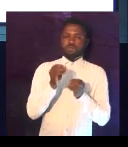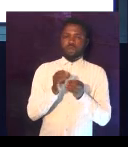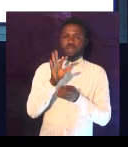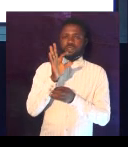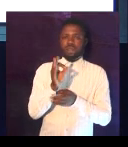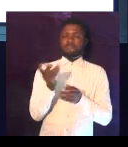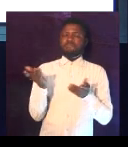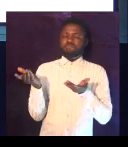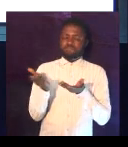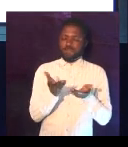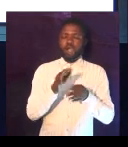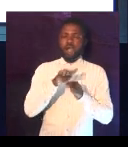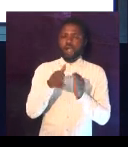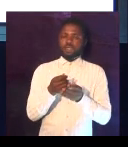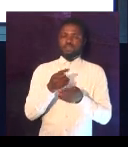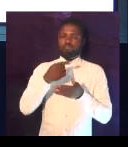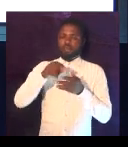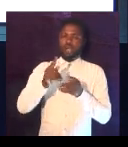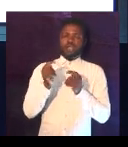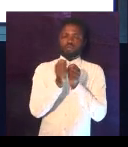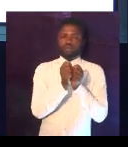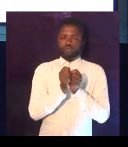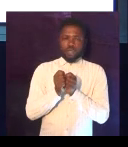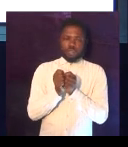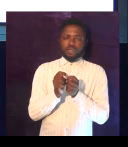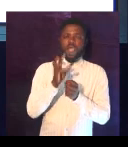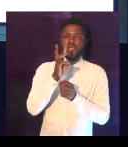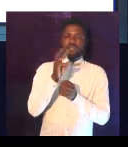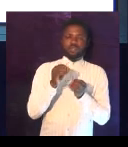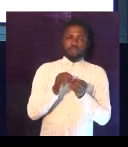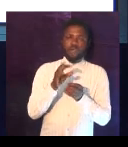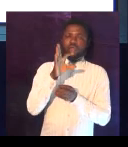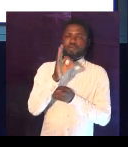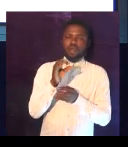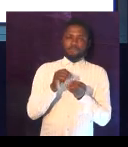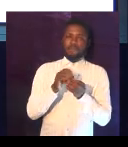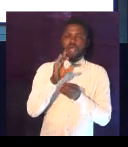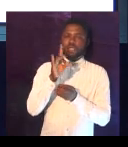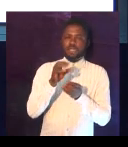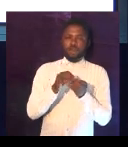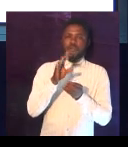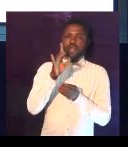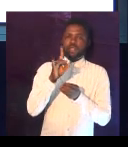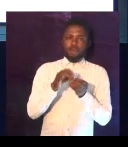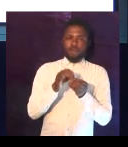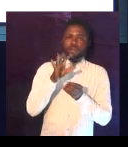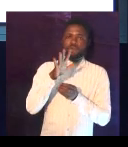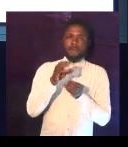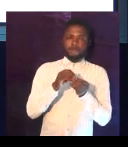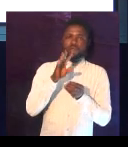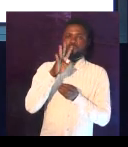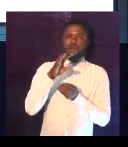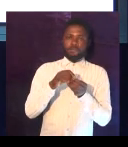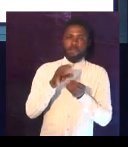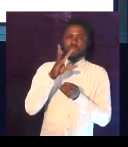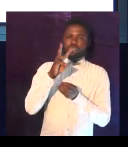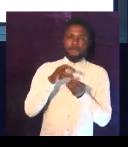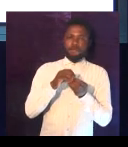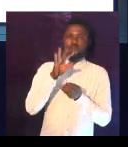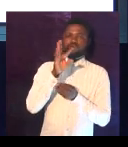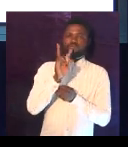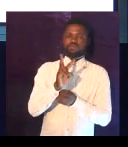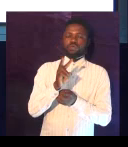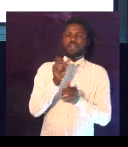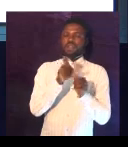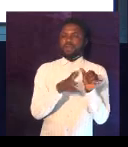scores, 6 plus 9, so you bring all the scores together, 6 plus 9 plus 8 plus 8 plus 5 plus 4 plus 6